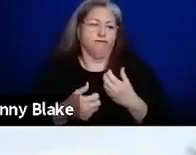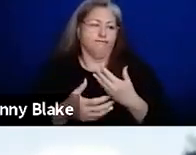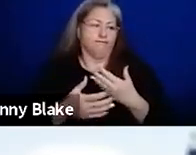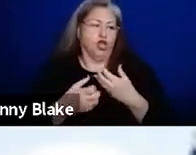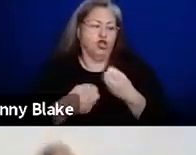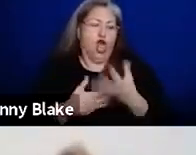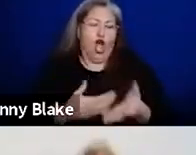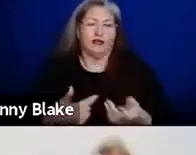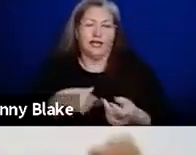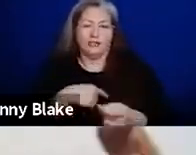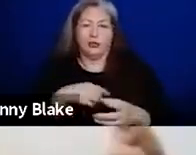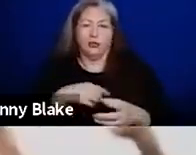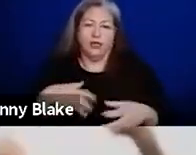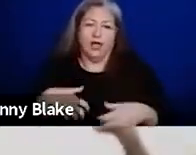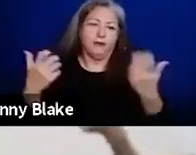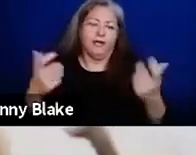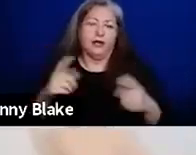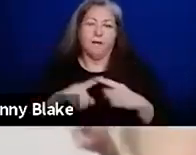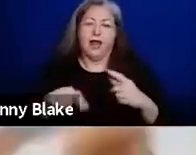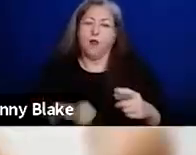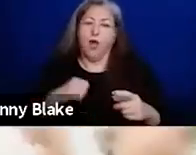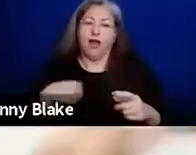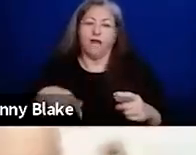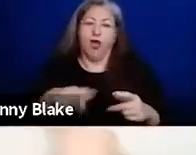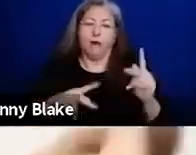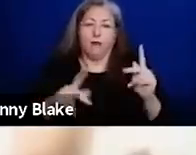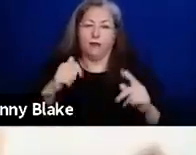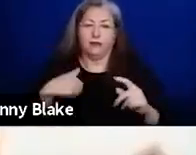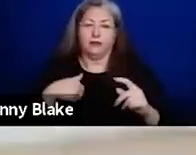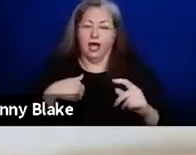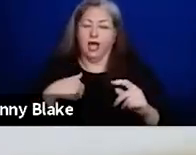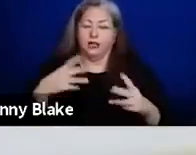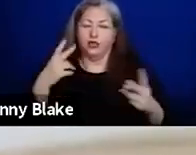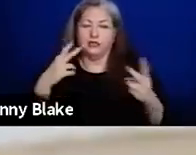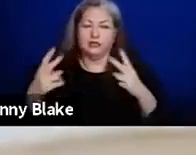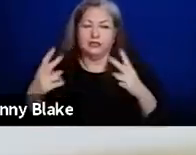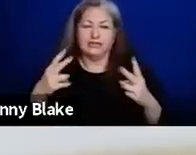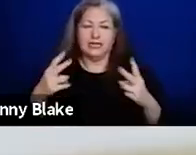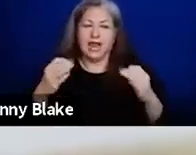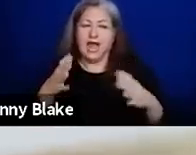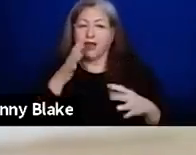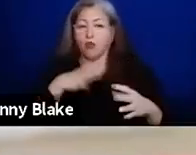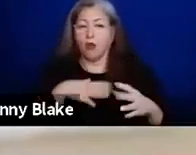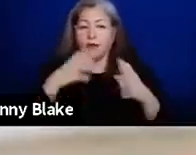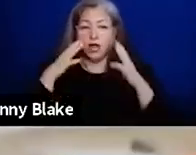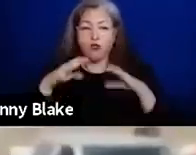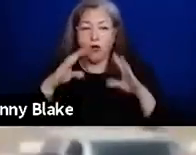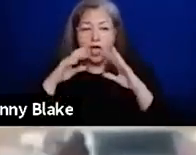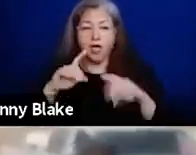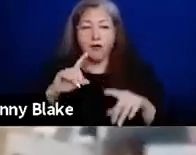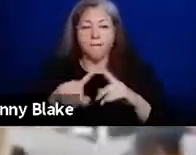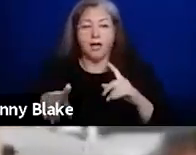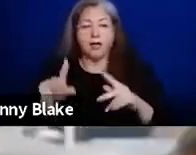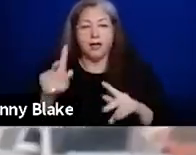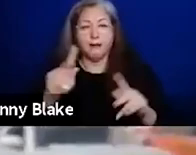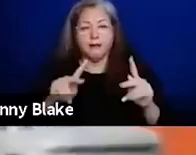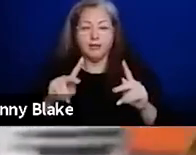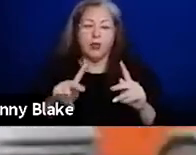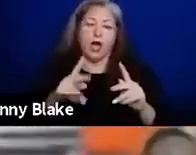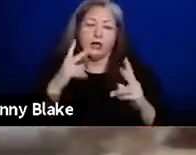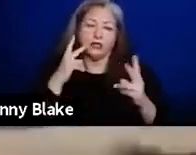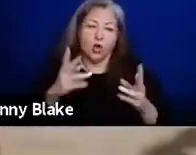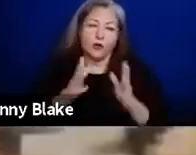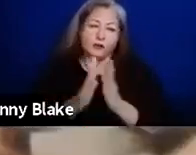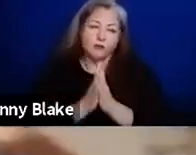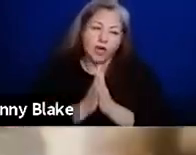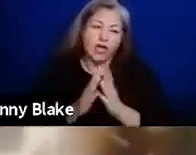say that I'm really proud of our people because I seen a lot of women crying, but I seen people praying.